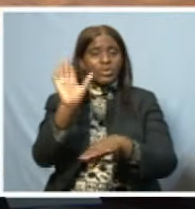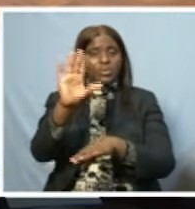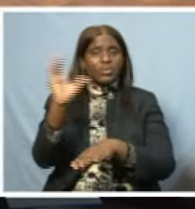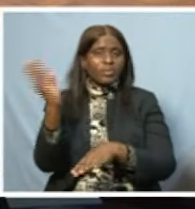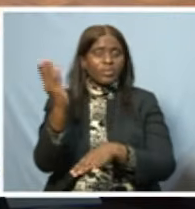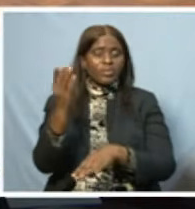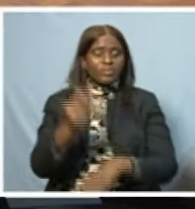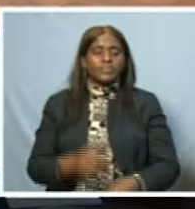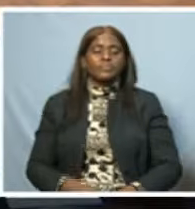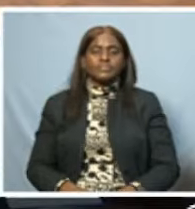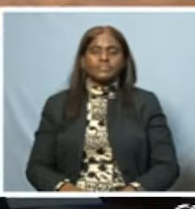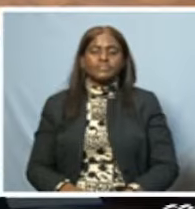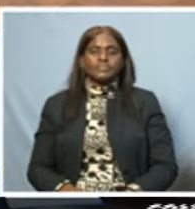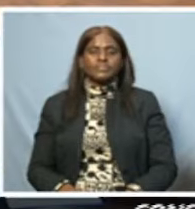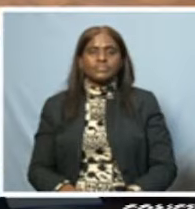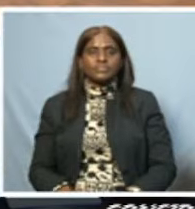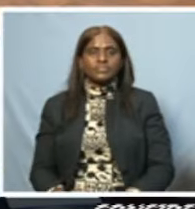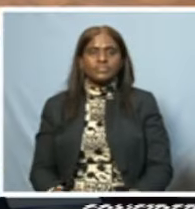remarks.